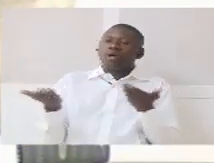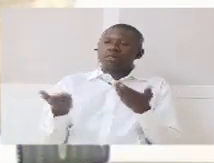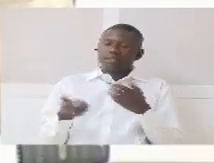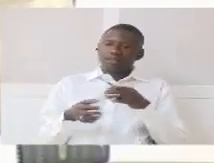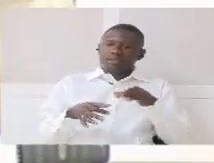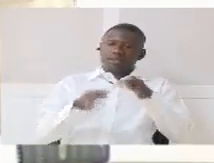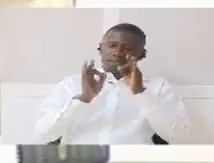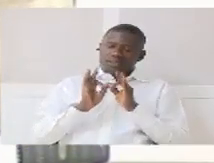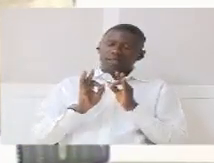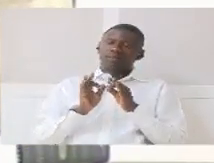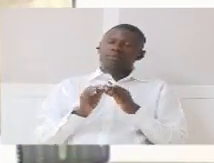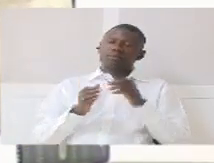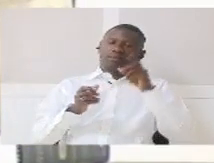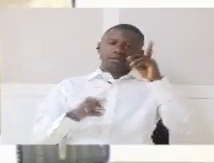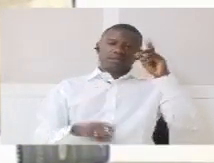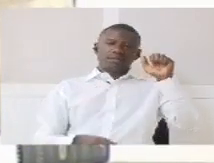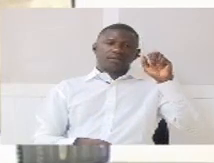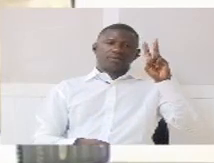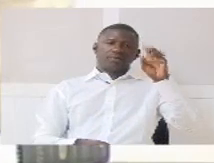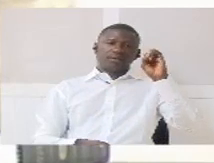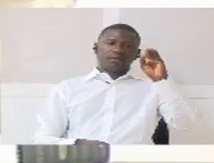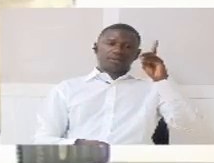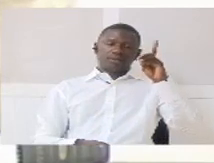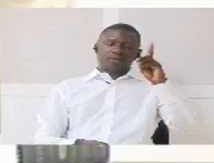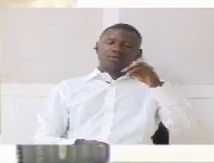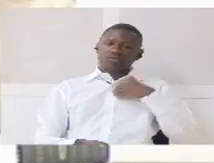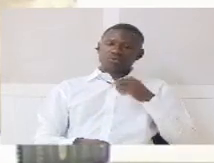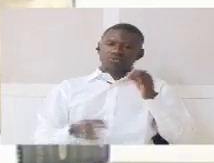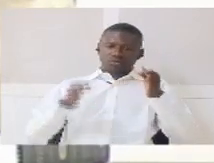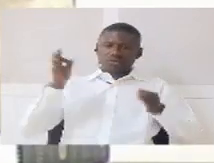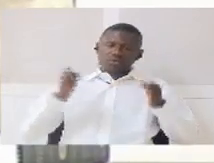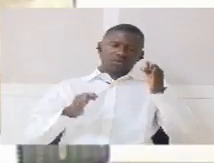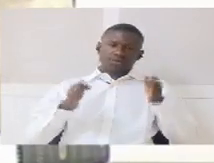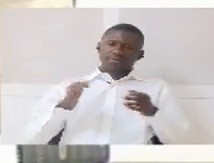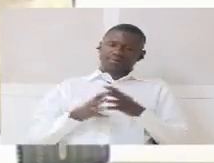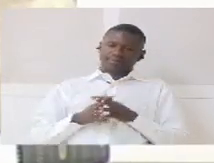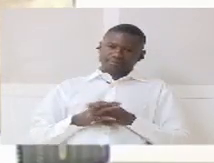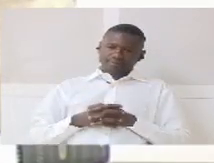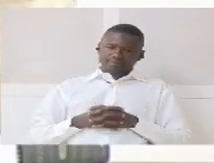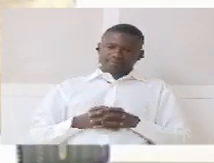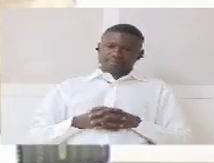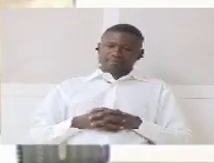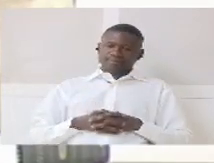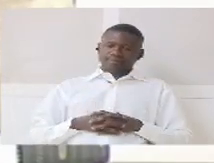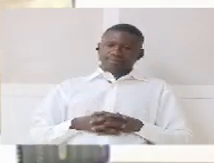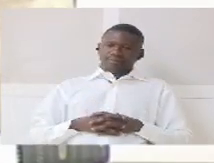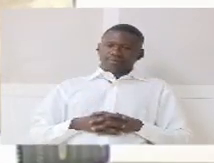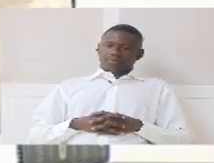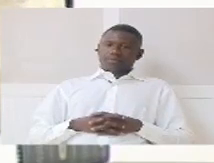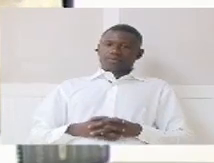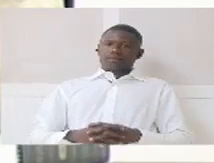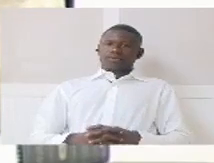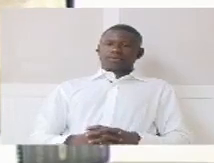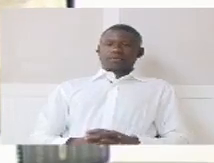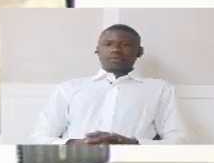Mutoka Murundi Nankasola. For a Mulunda Nilako, Iba a Kulu Kandalilo Menkan Wolem